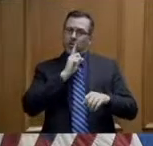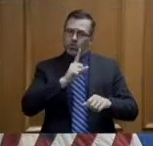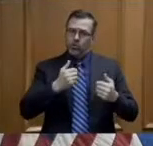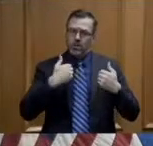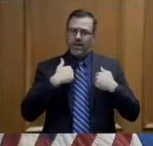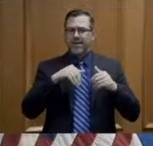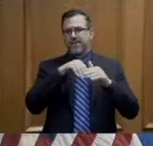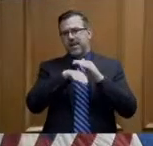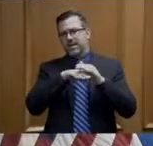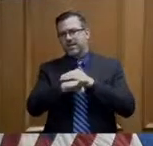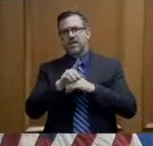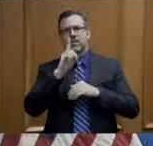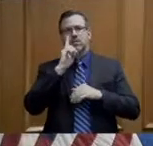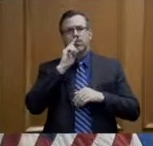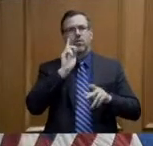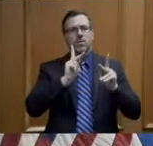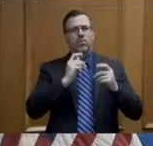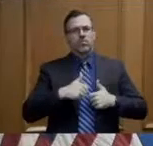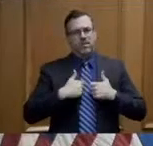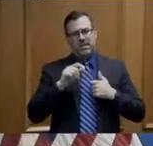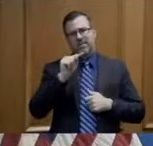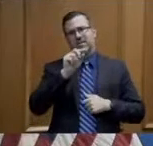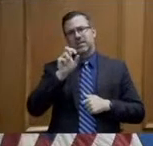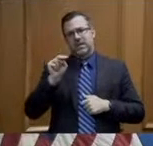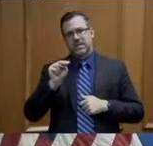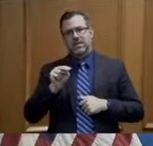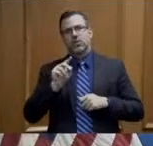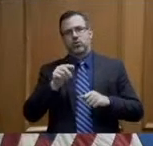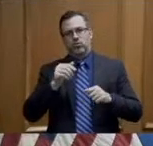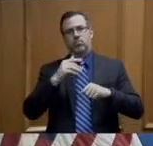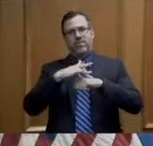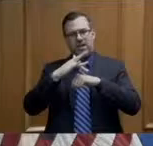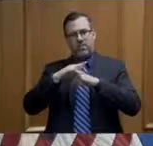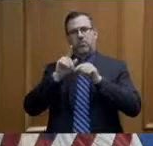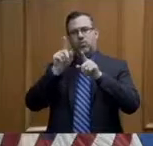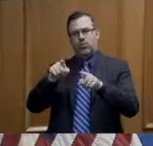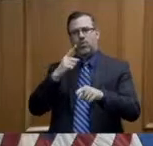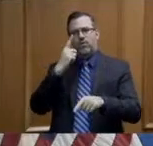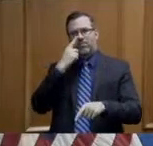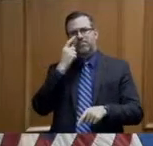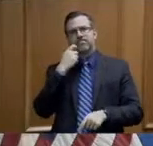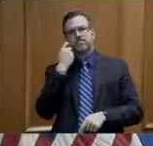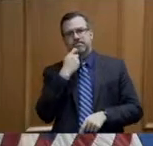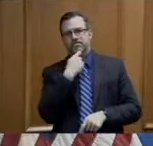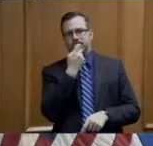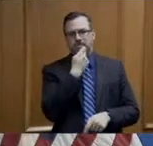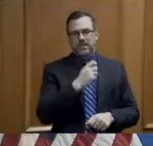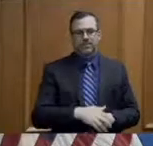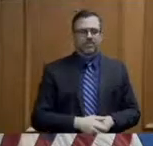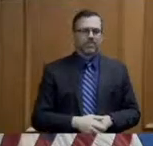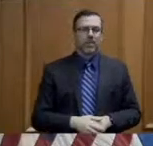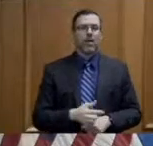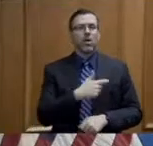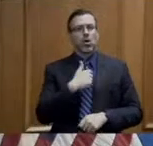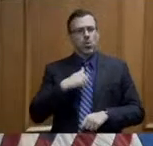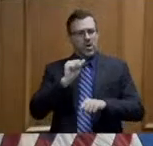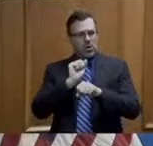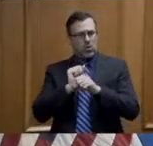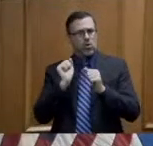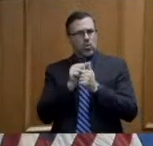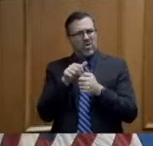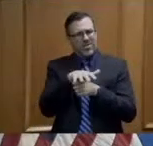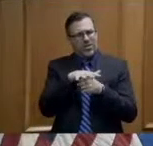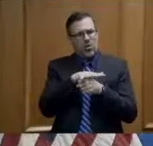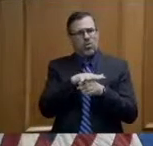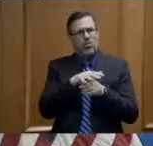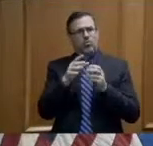access for Tennesseans to get testing. We certainly have been working with the local officials there to make sure that